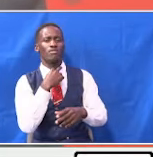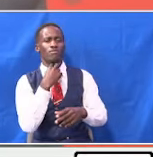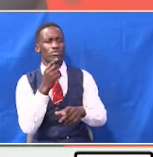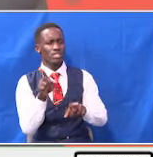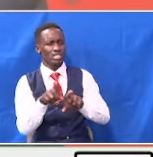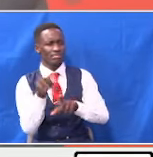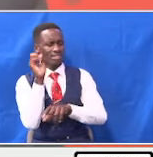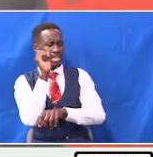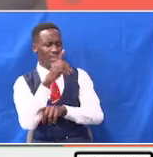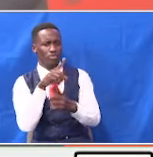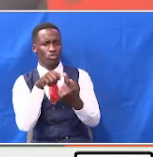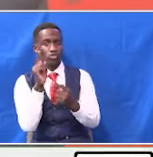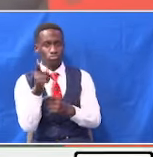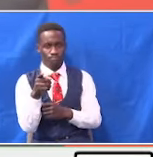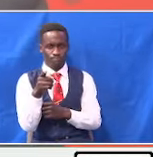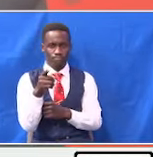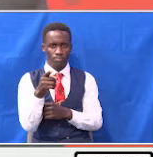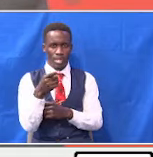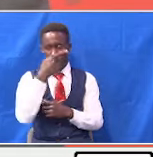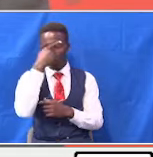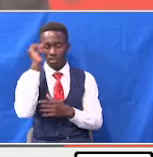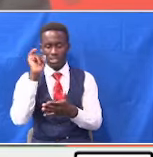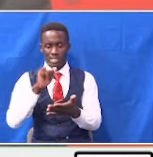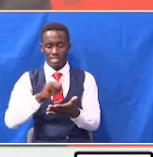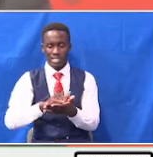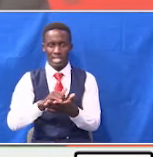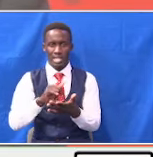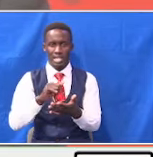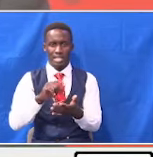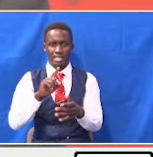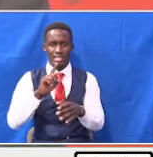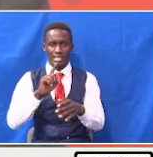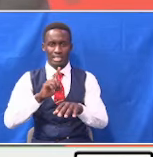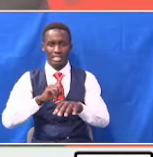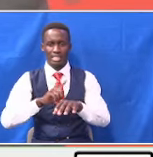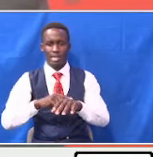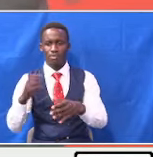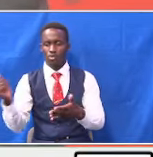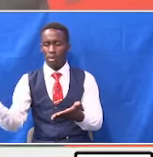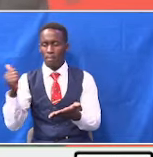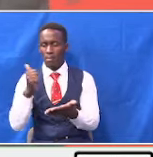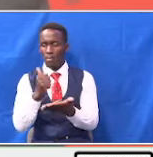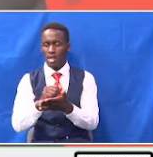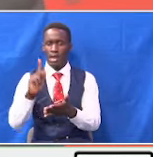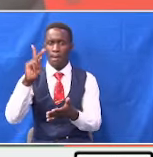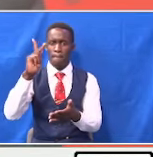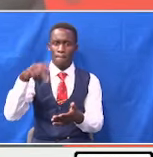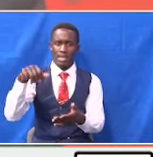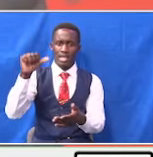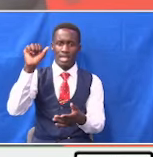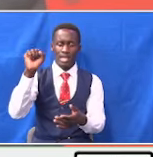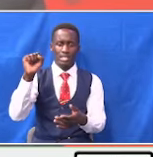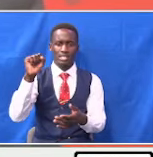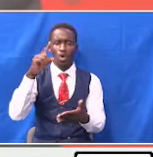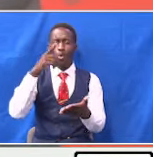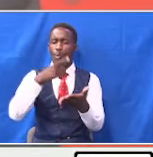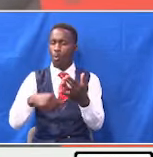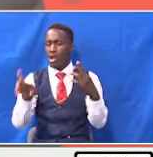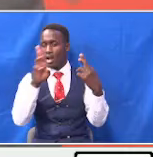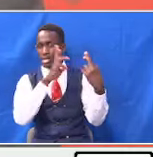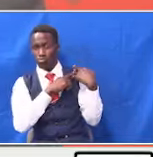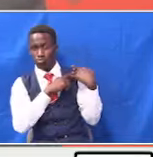you. Because when you appoint people like PSS, what are they supposed to do? They are supposed